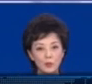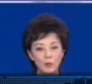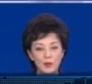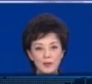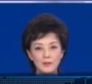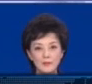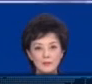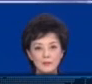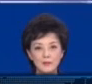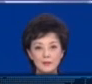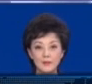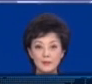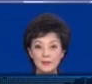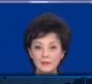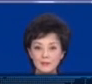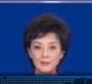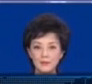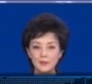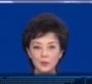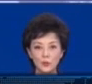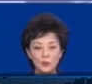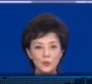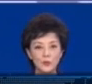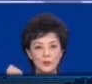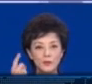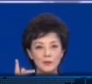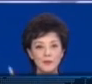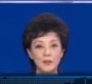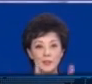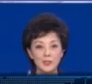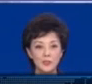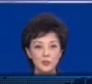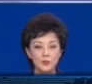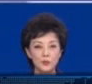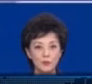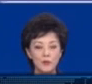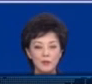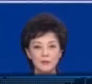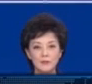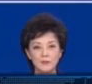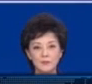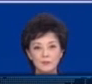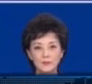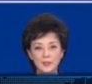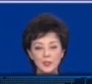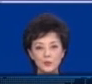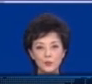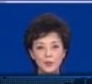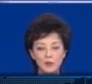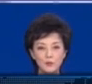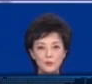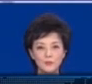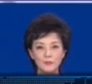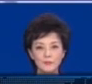and work at the front lines. And we have always implemented the general requirement to enhance the